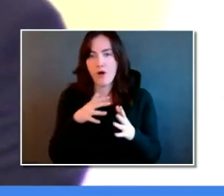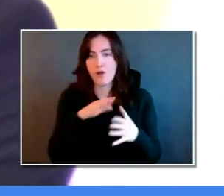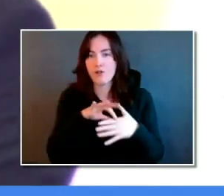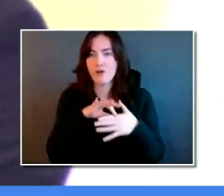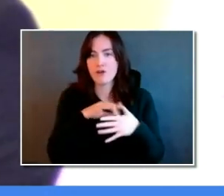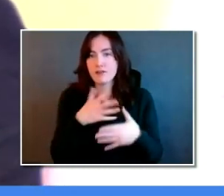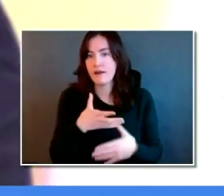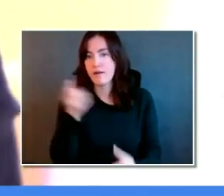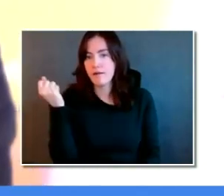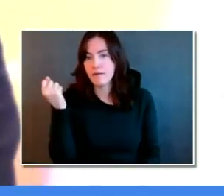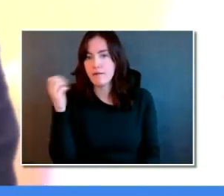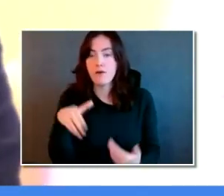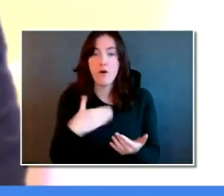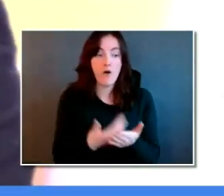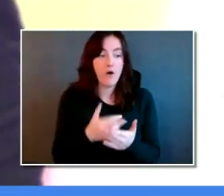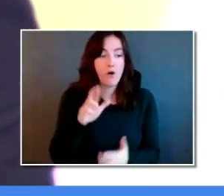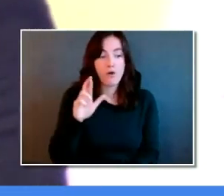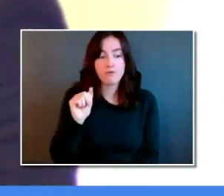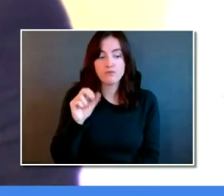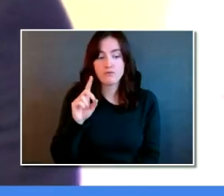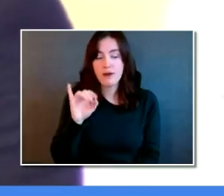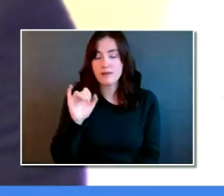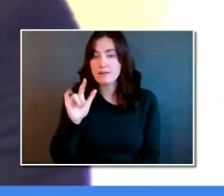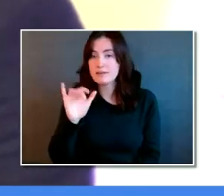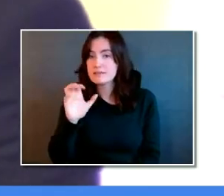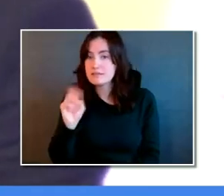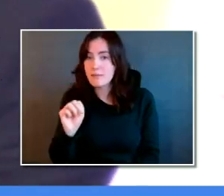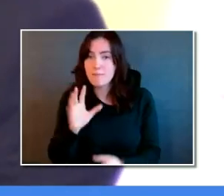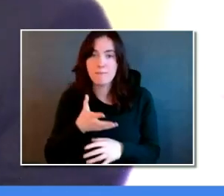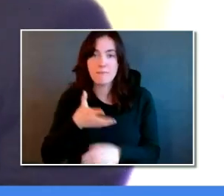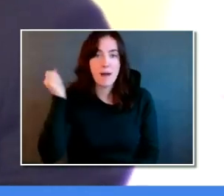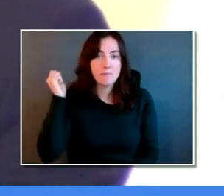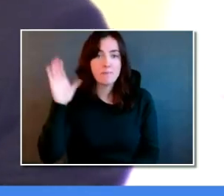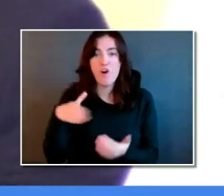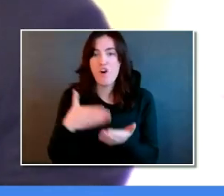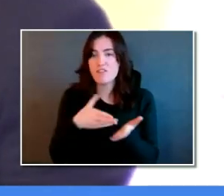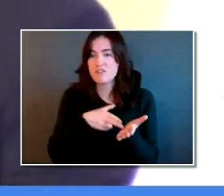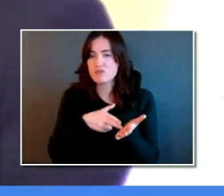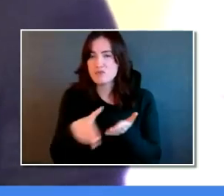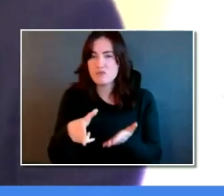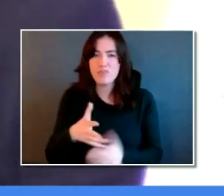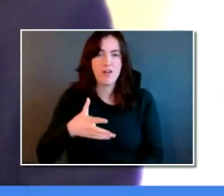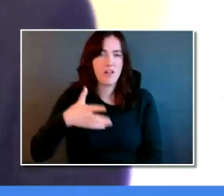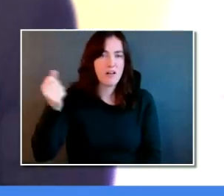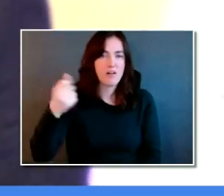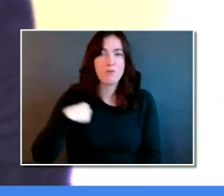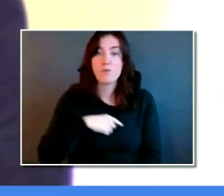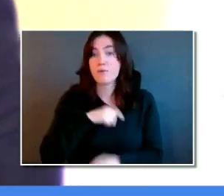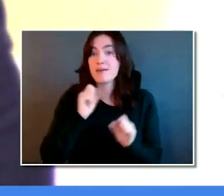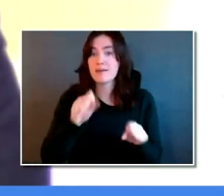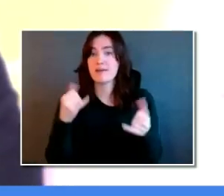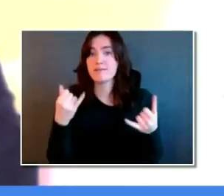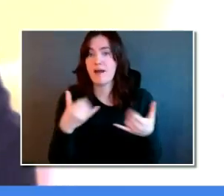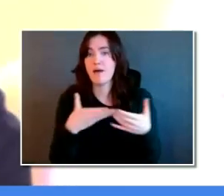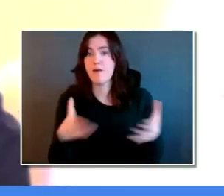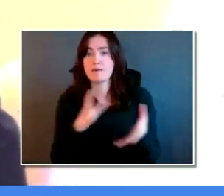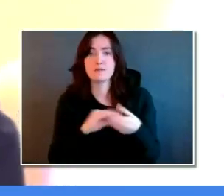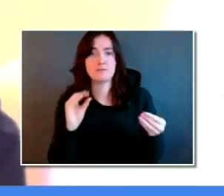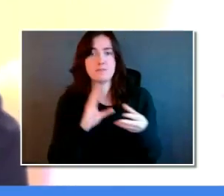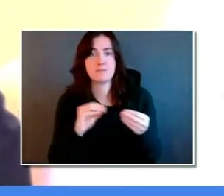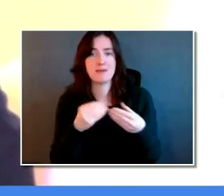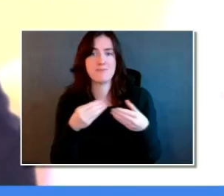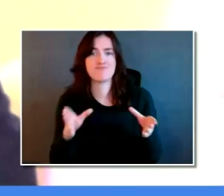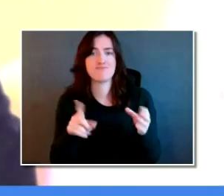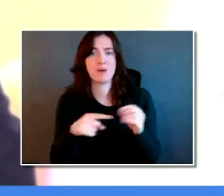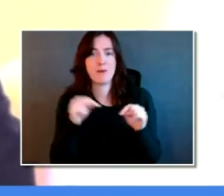stripped of all radicalism. It will be stripped of all the truth that we can speak, at least still in this state and on